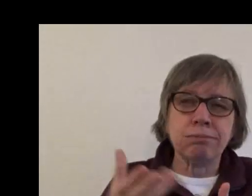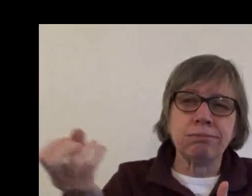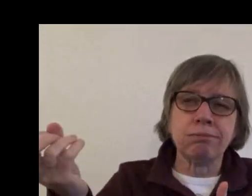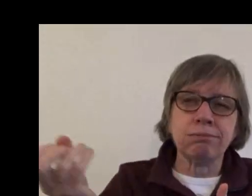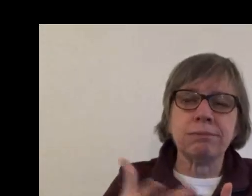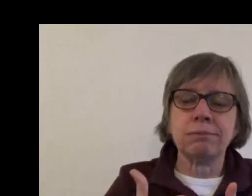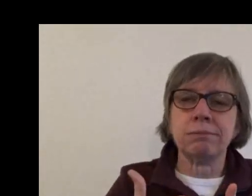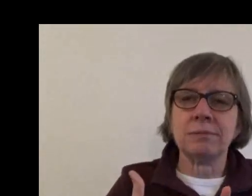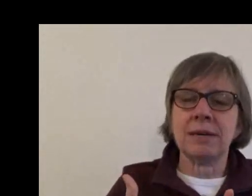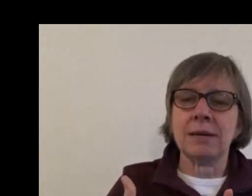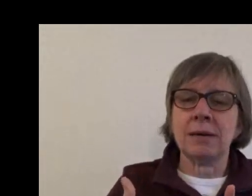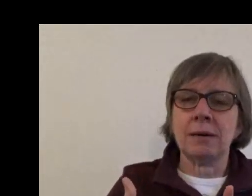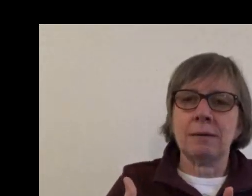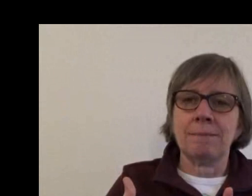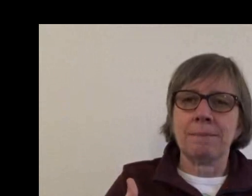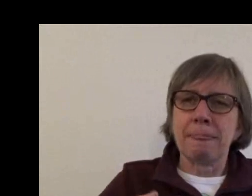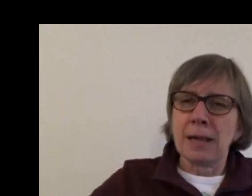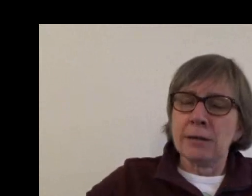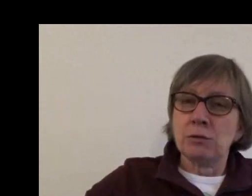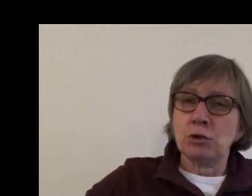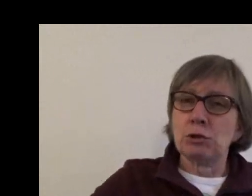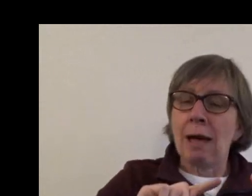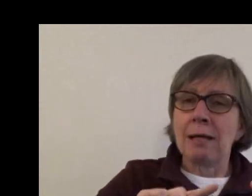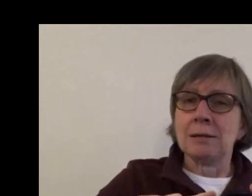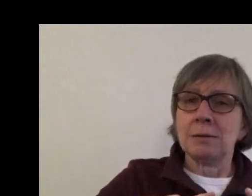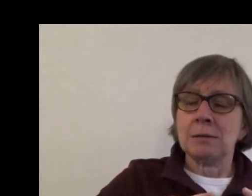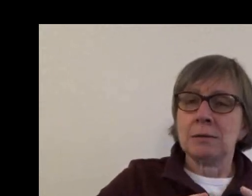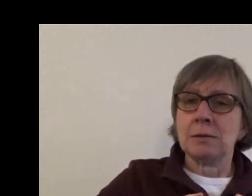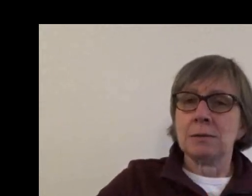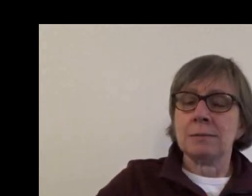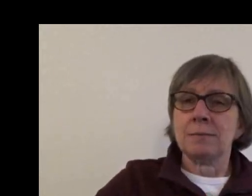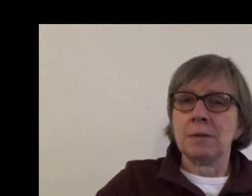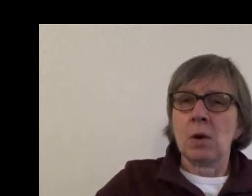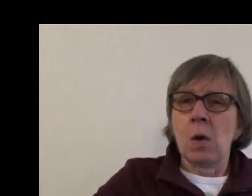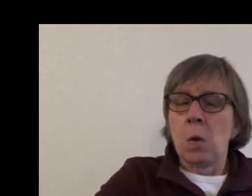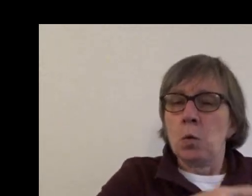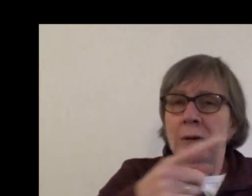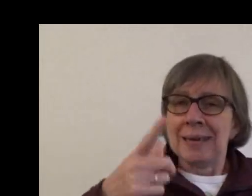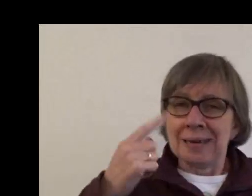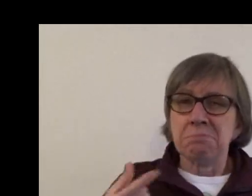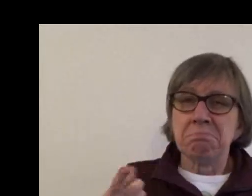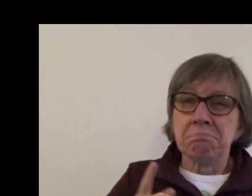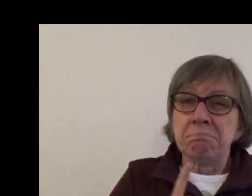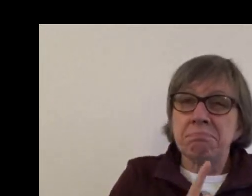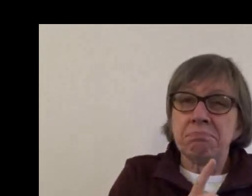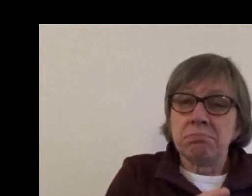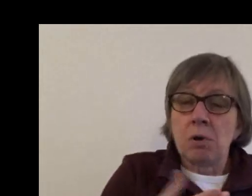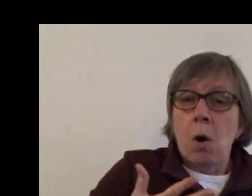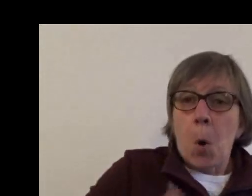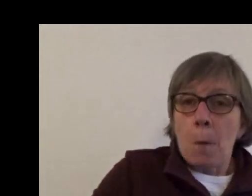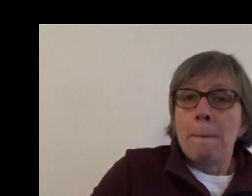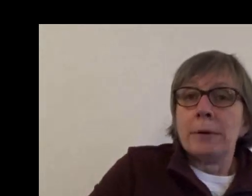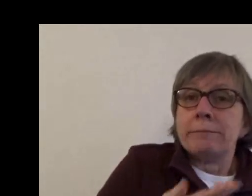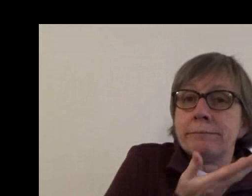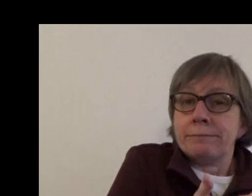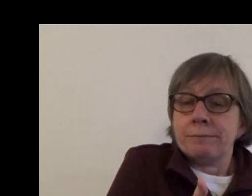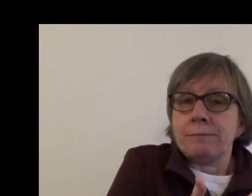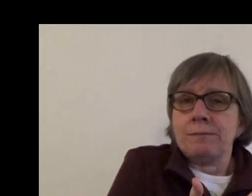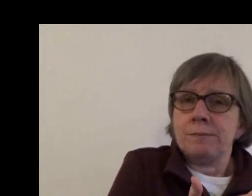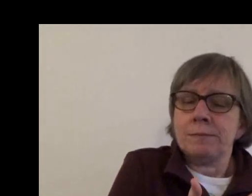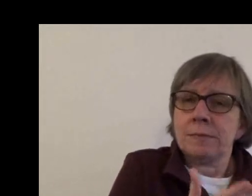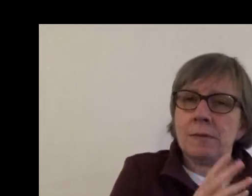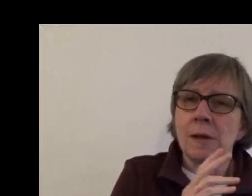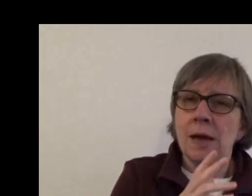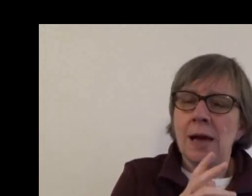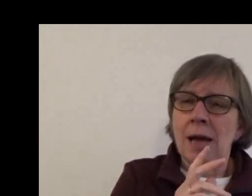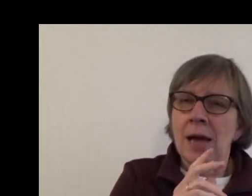need to hear. Lord, challenge us if there are situations where we need to be the ones to bring those words of hope. We just